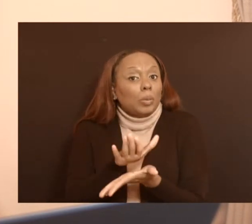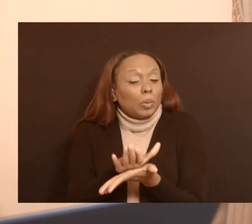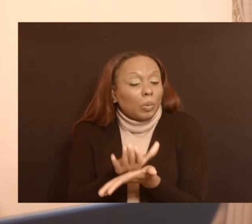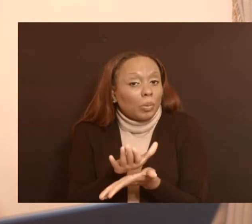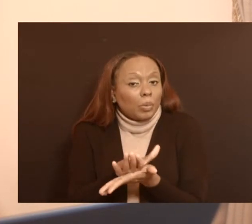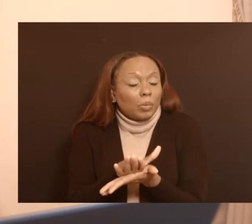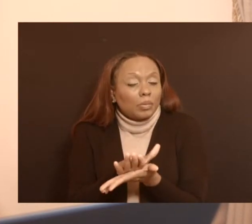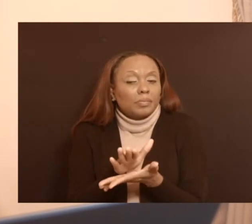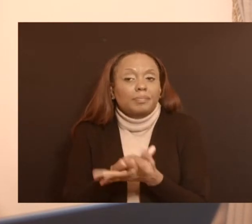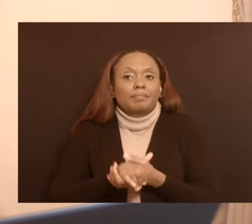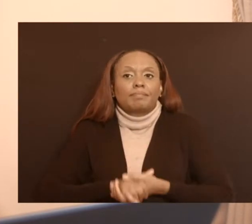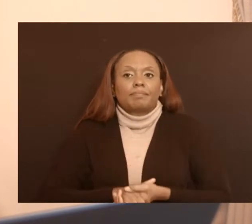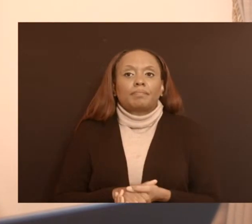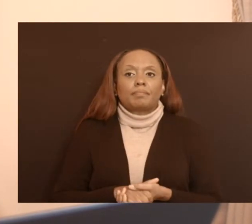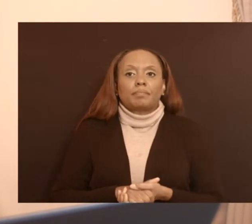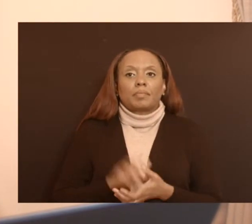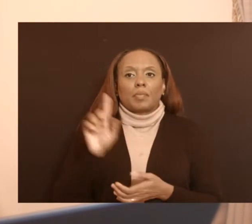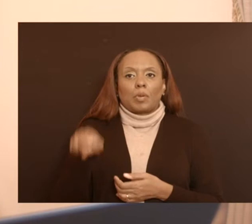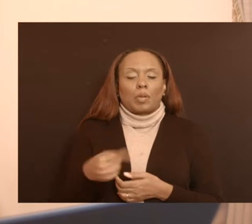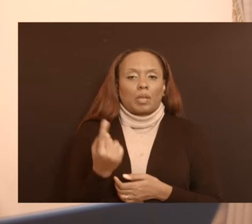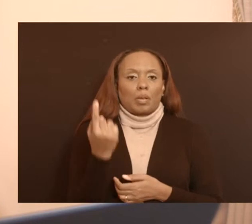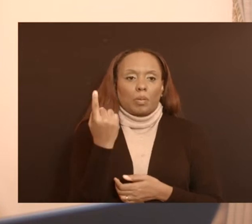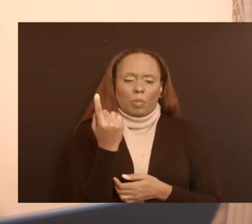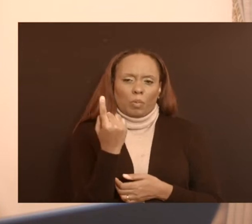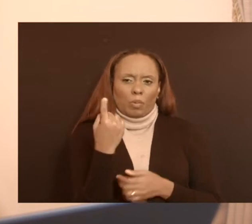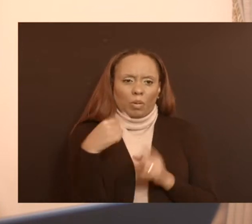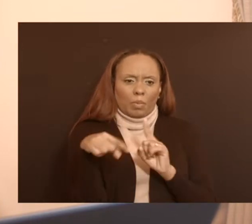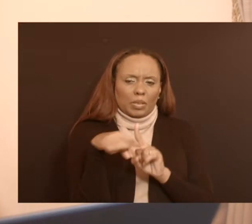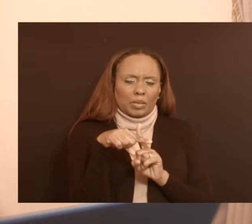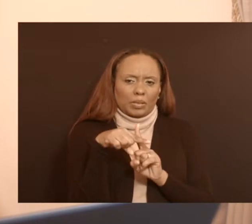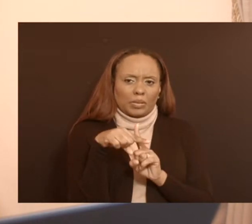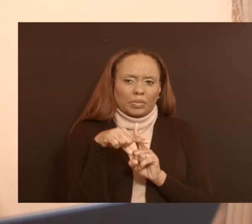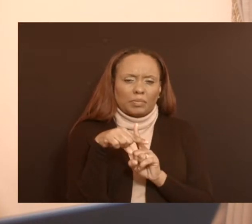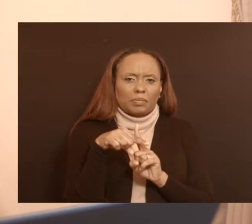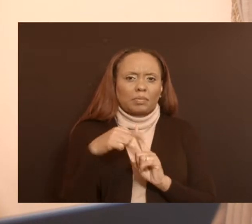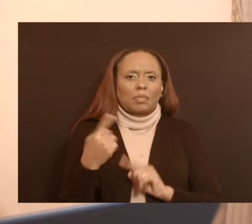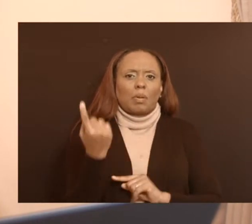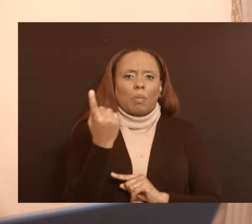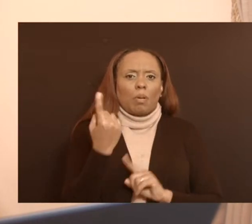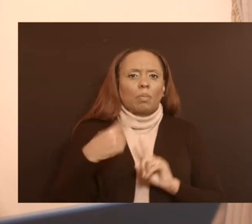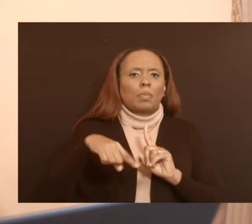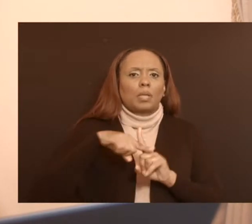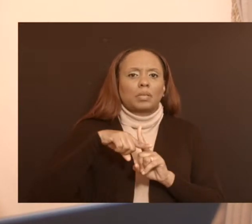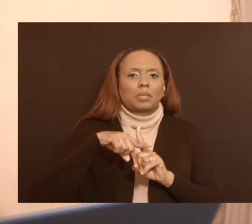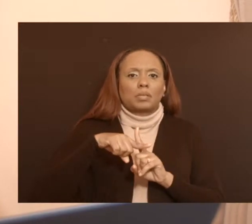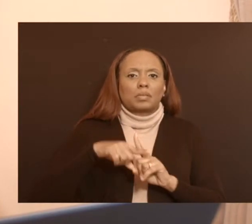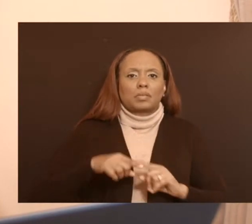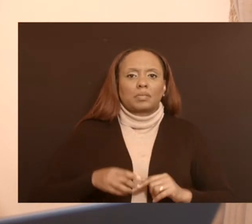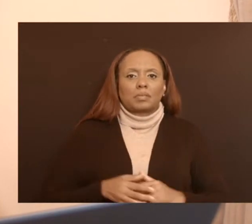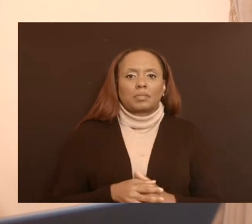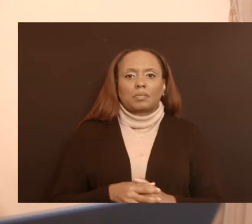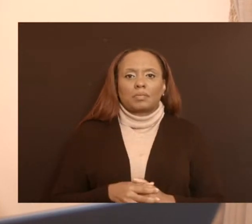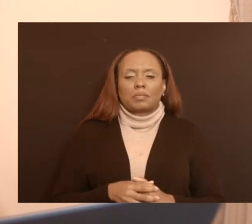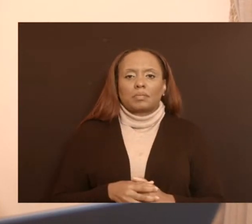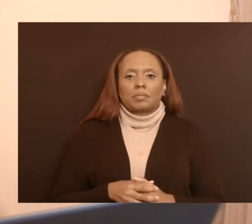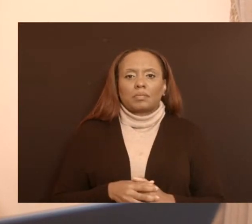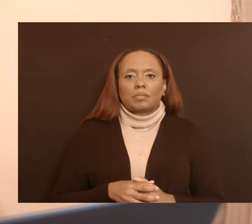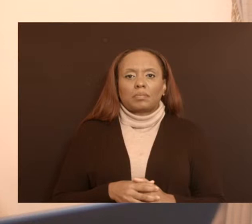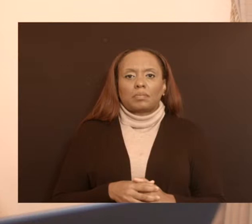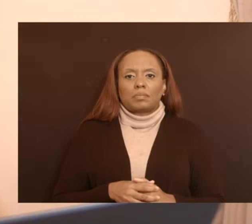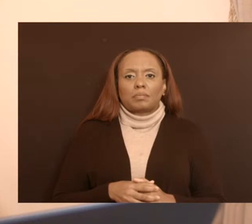and just one positive, which sort of makes us have to